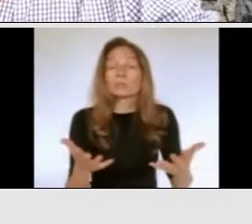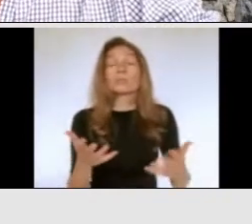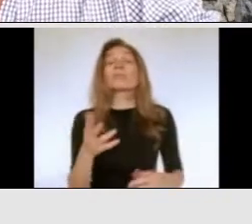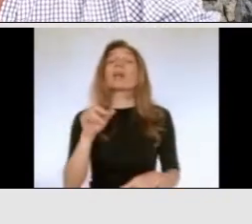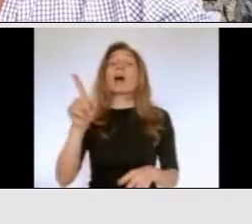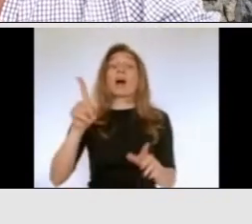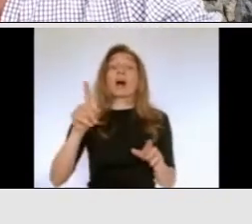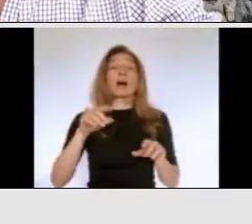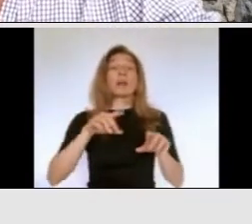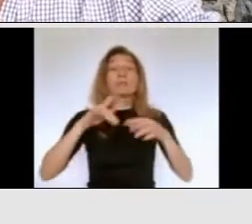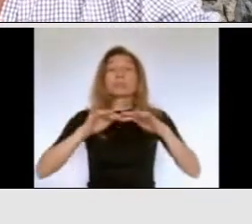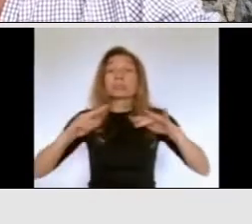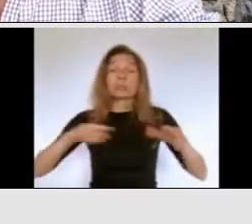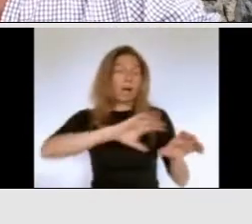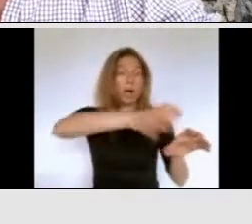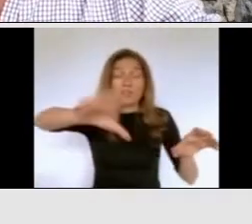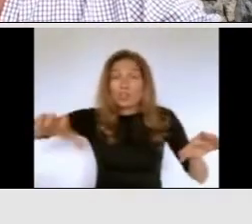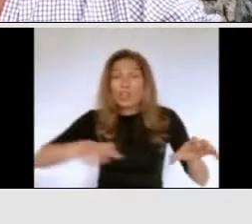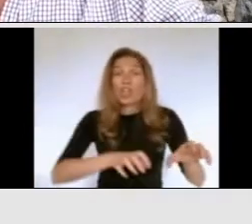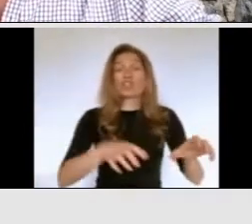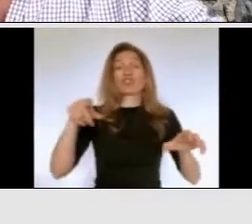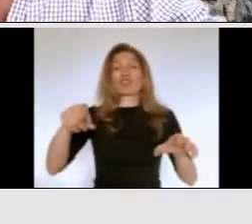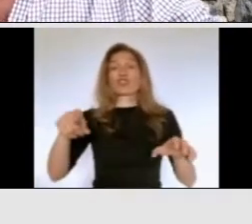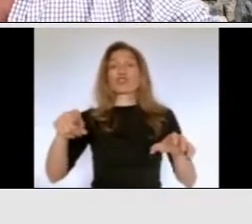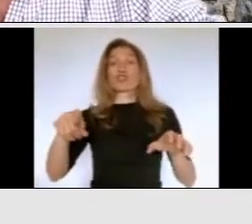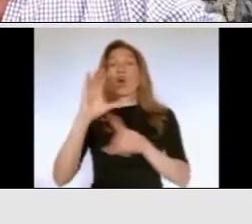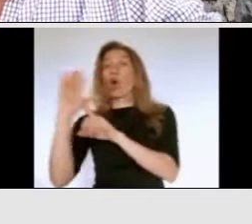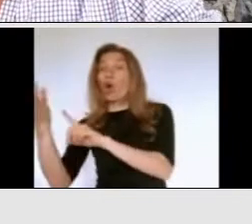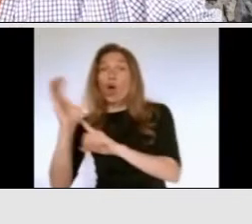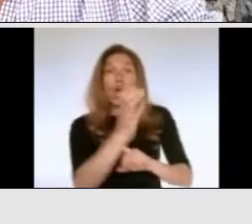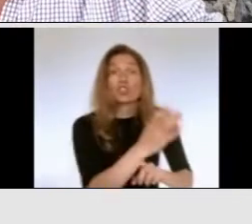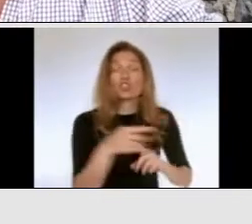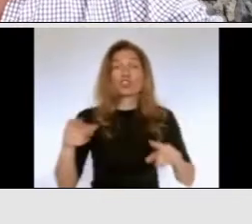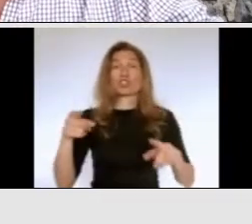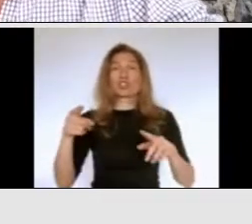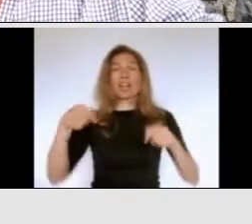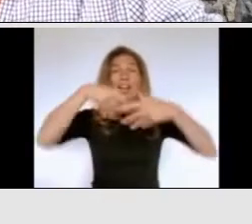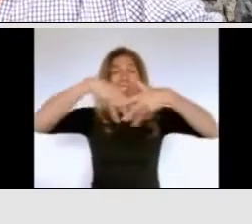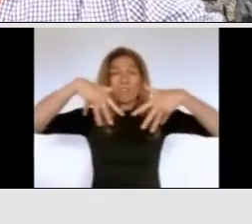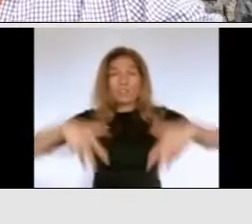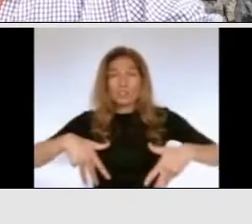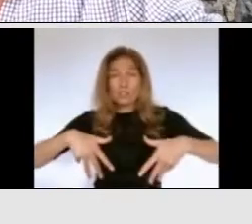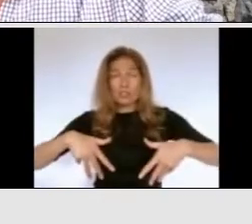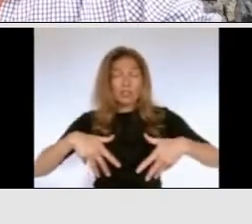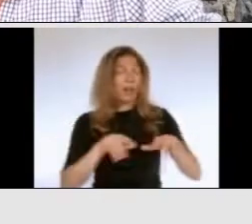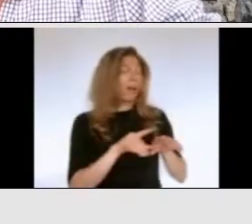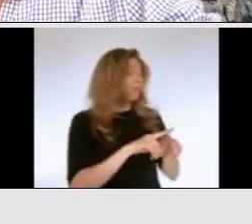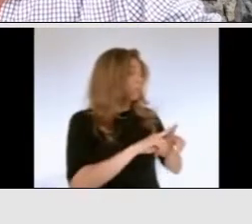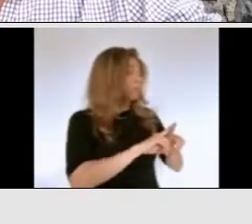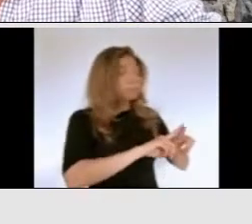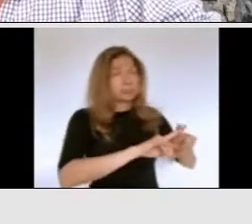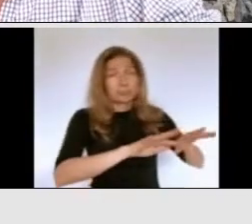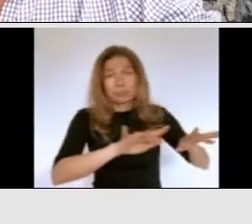because the countries, the cultures, the infrastructures, the challenges that older people in Europe